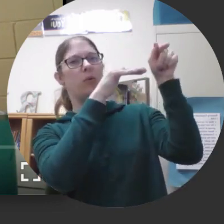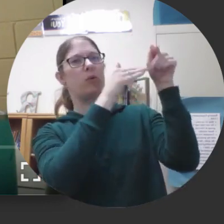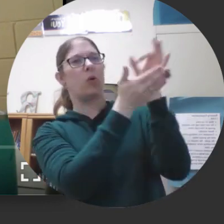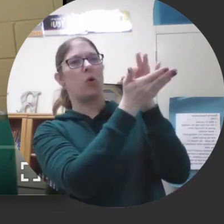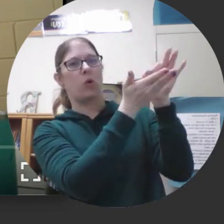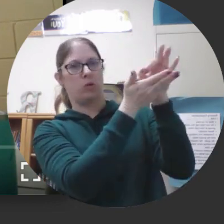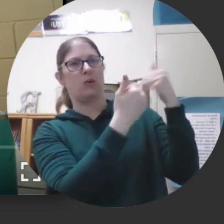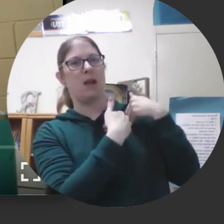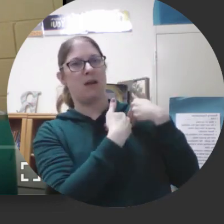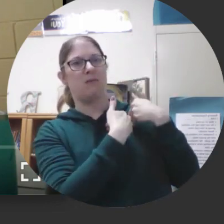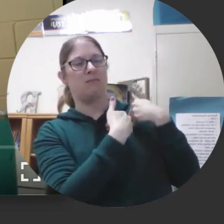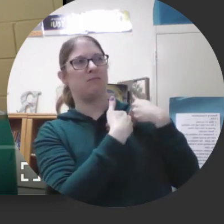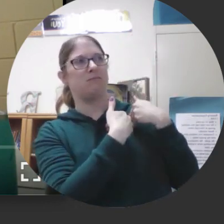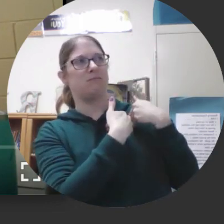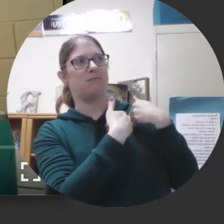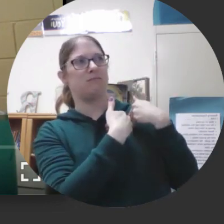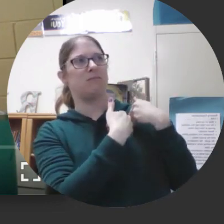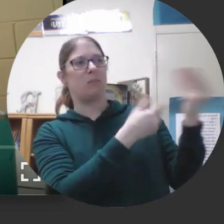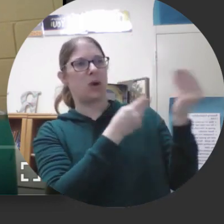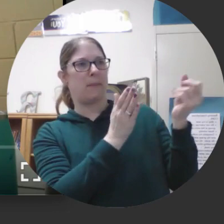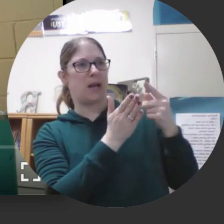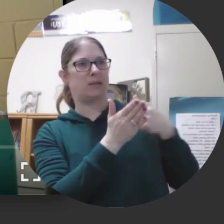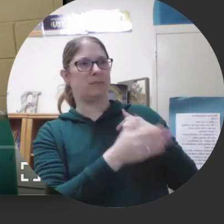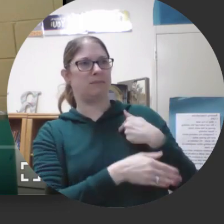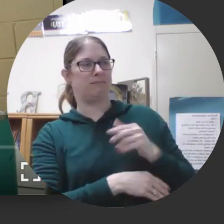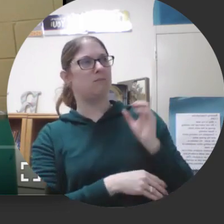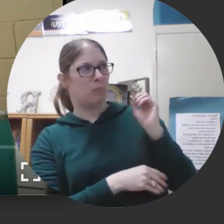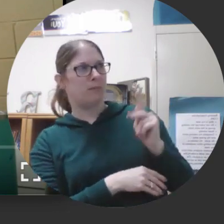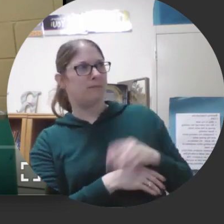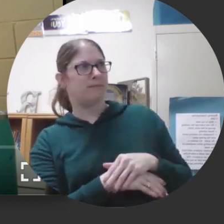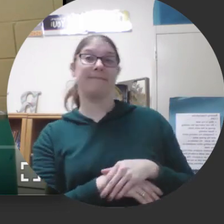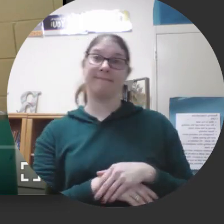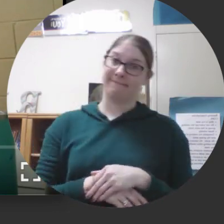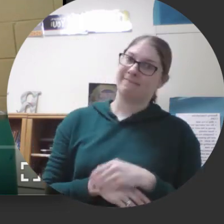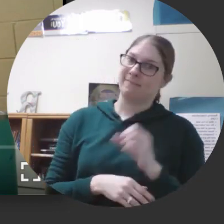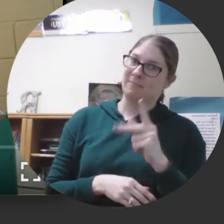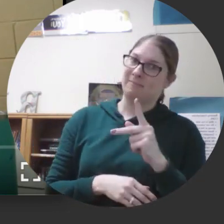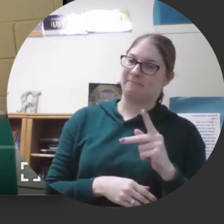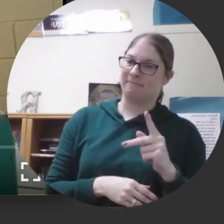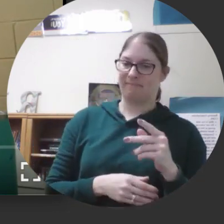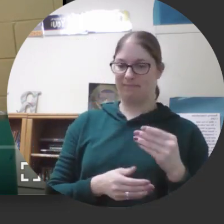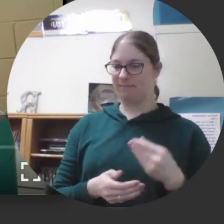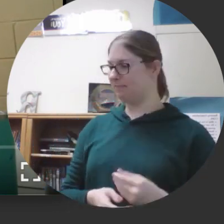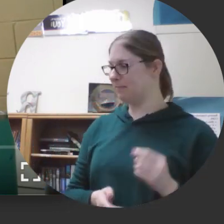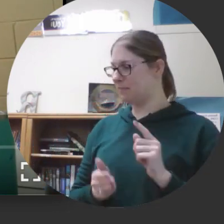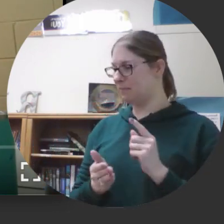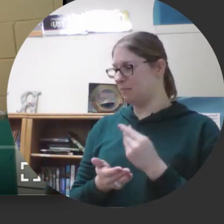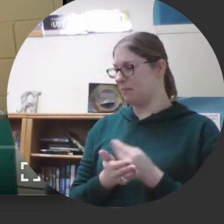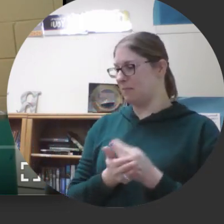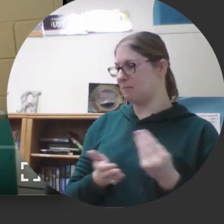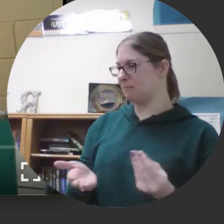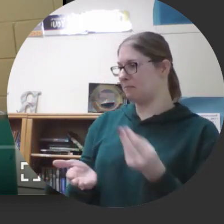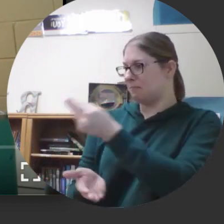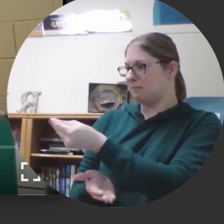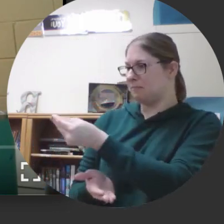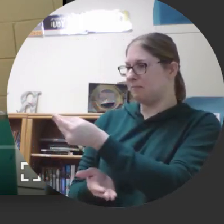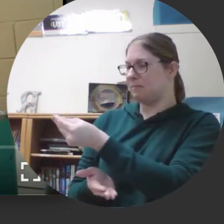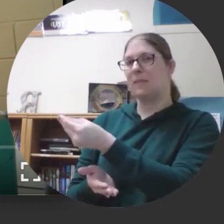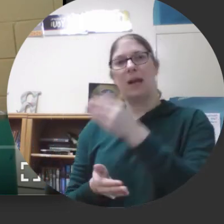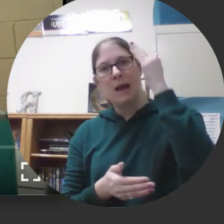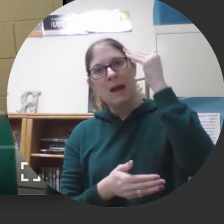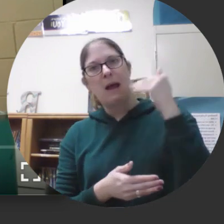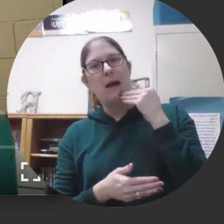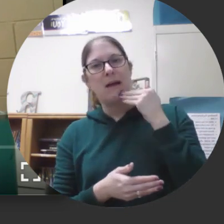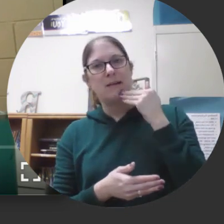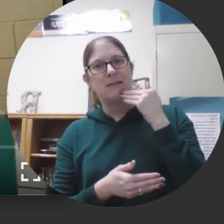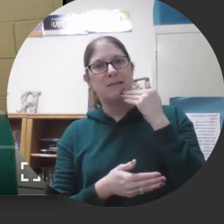back with a sixpence, Grumble balanced it on his thumbnail. "Now," he said, "heads it's a boy, tails it's a girl. All right?" And